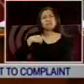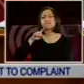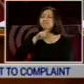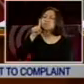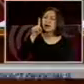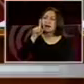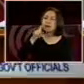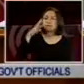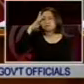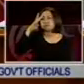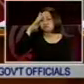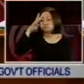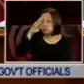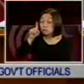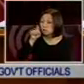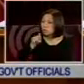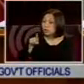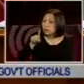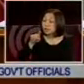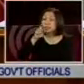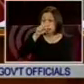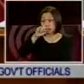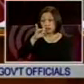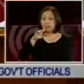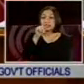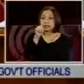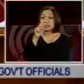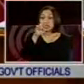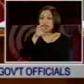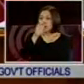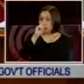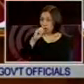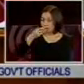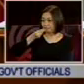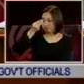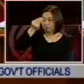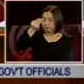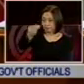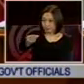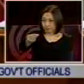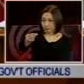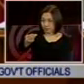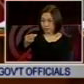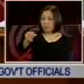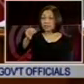hypothetical question. Yes, Your Honor. If the TRO was served on the Department of